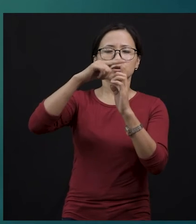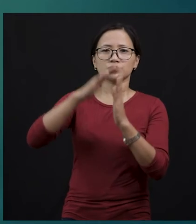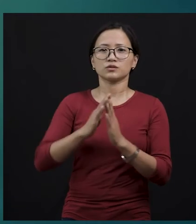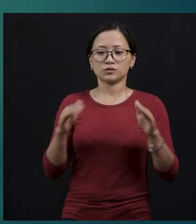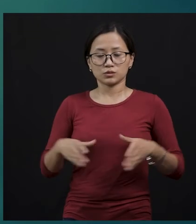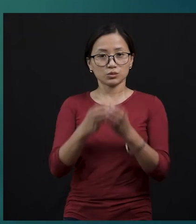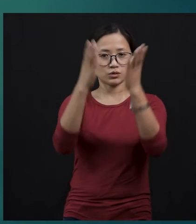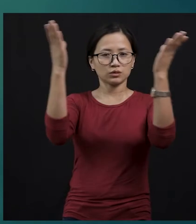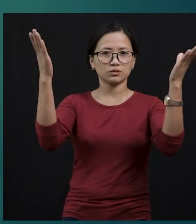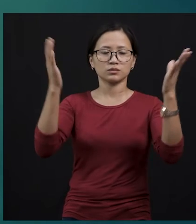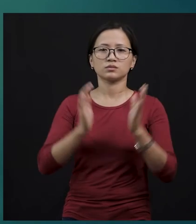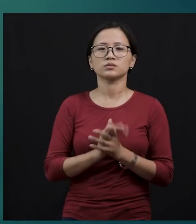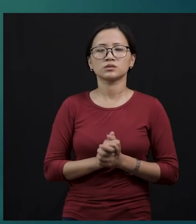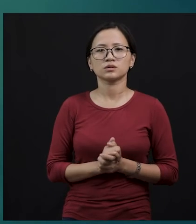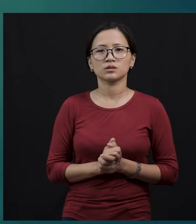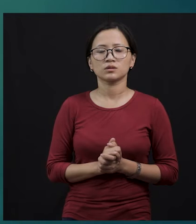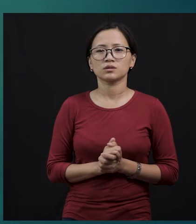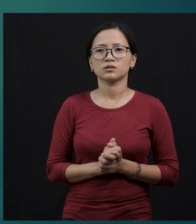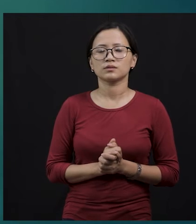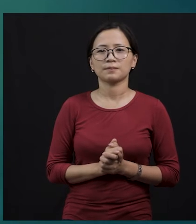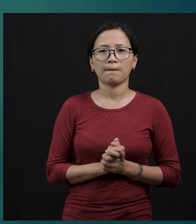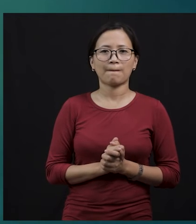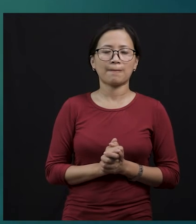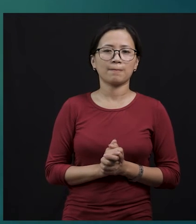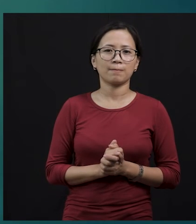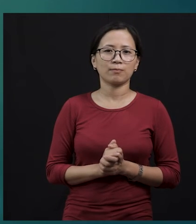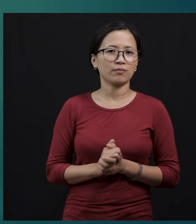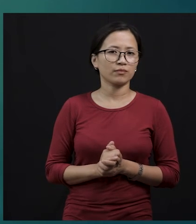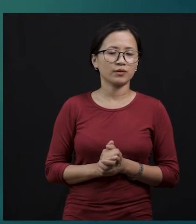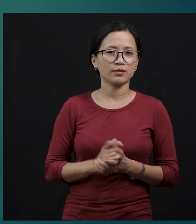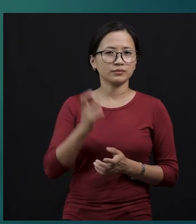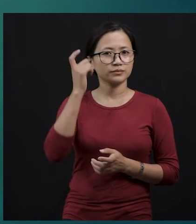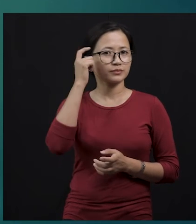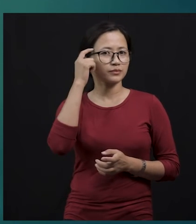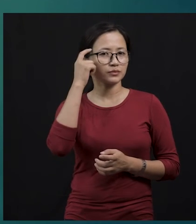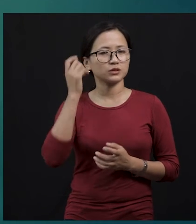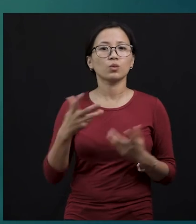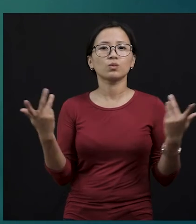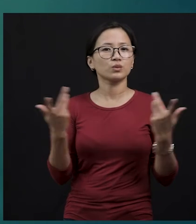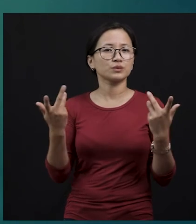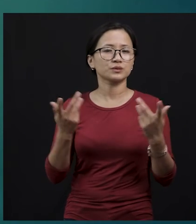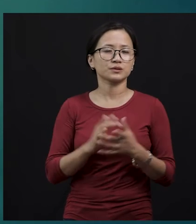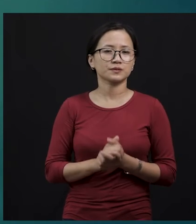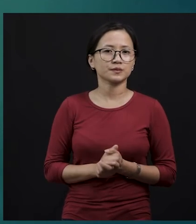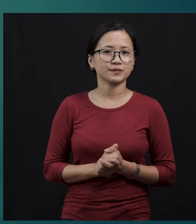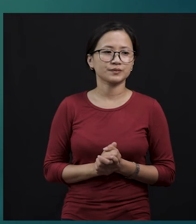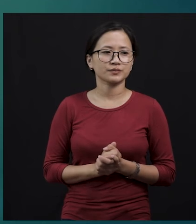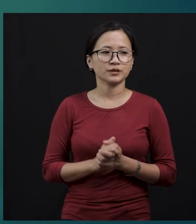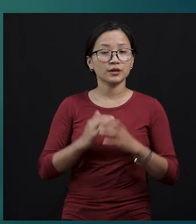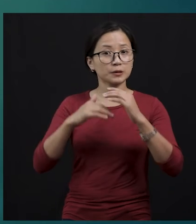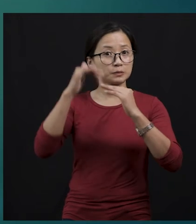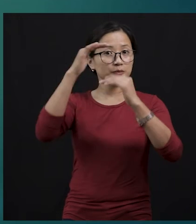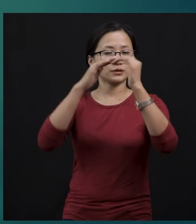that bow used to go above the trees. Now I want you to give a guesswork. What will that be? It builds